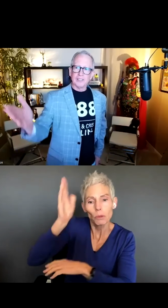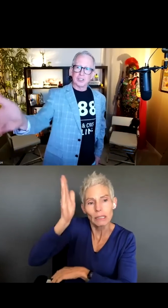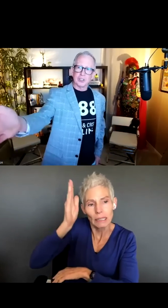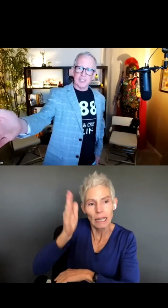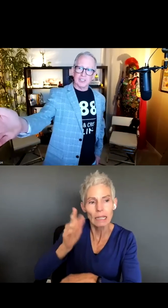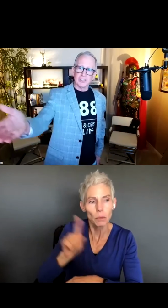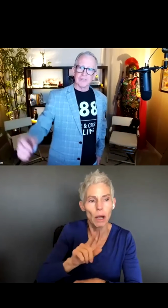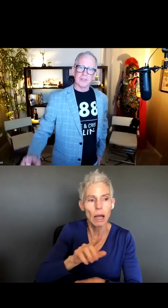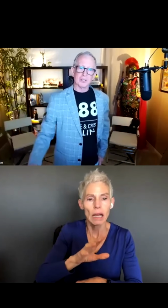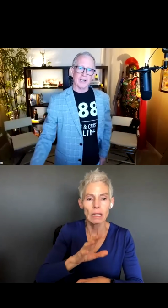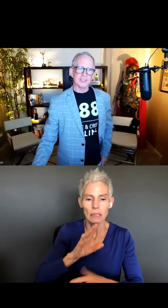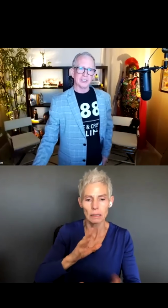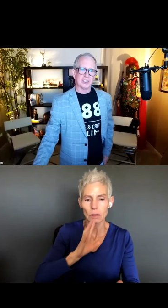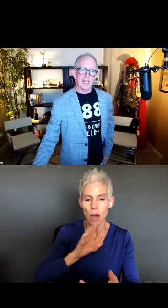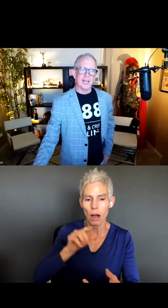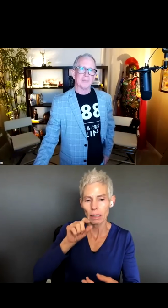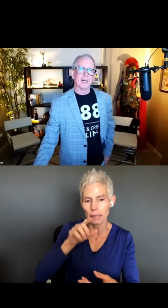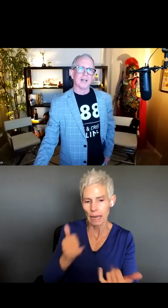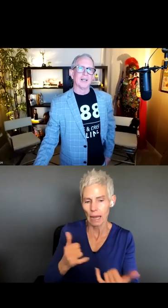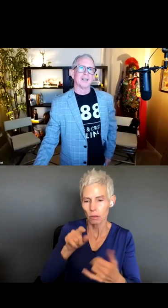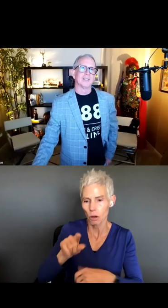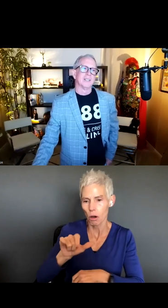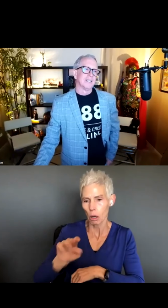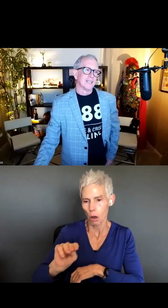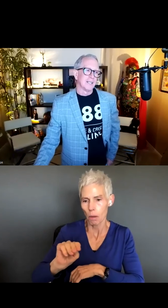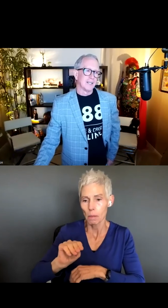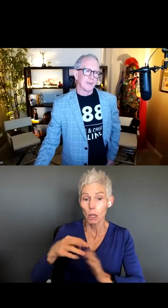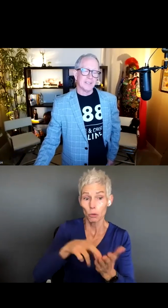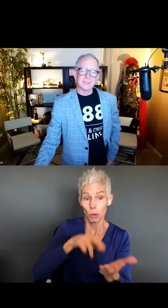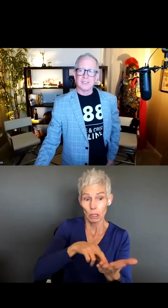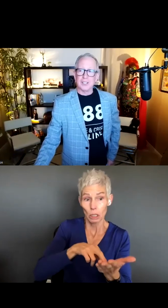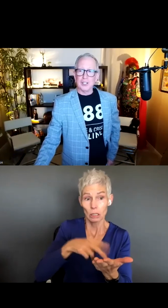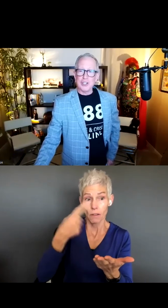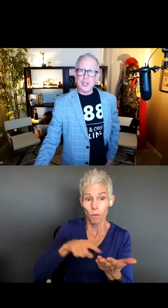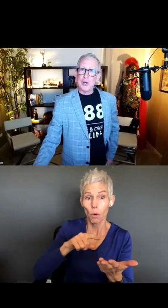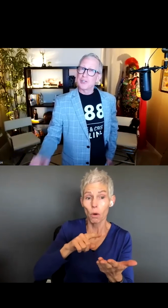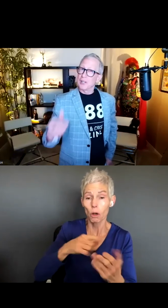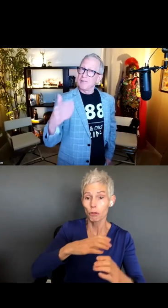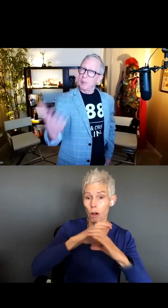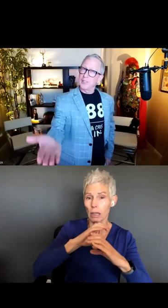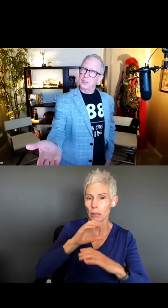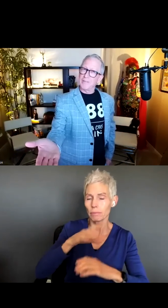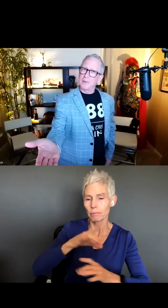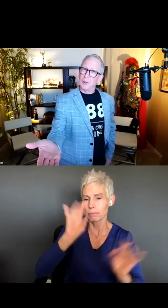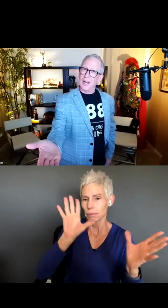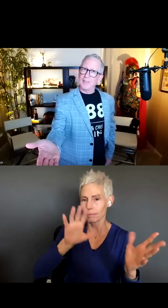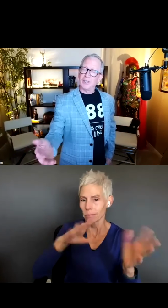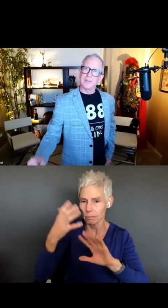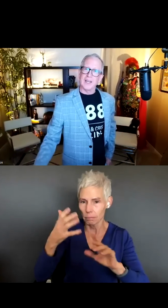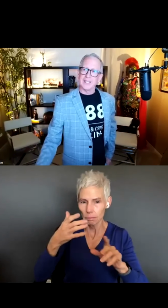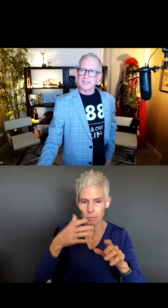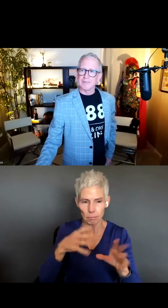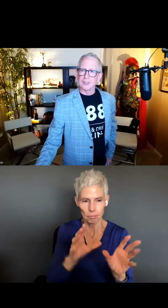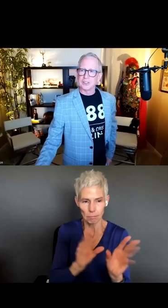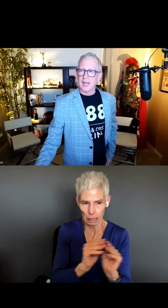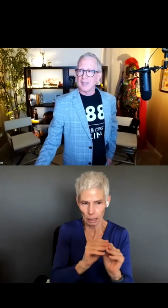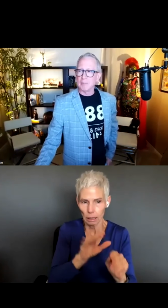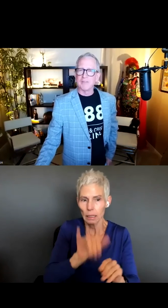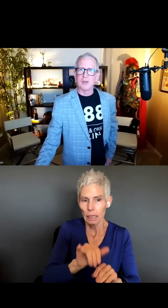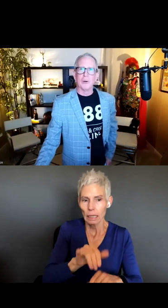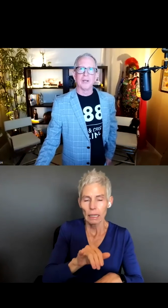The registration for the Crisis Jam, it's usually pretty straightforward after you've gotten in the